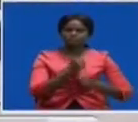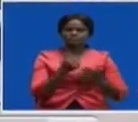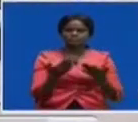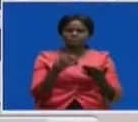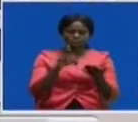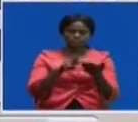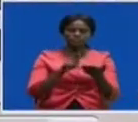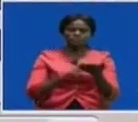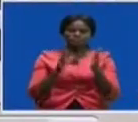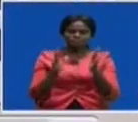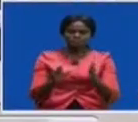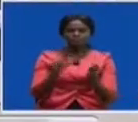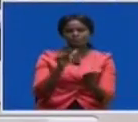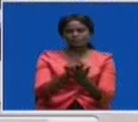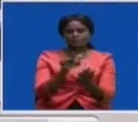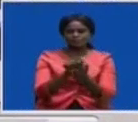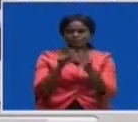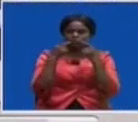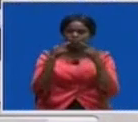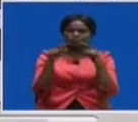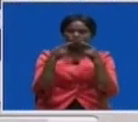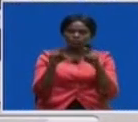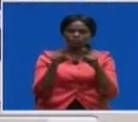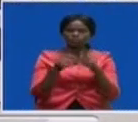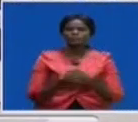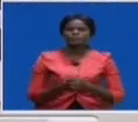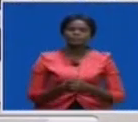Etambuyu Katota, ZNBC News, Lusaka.